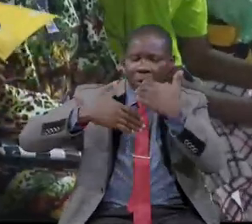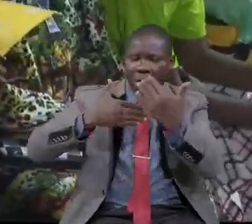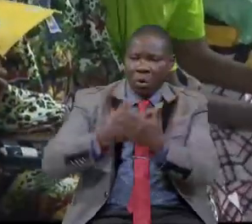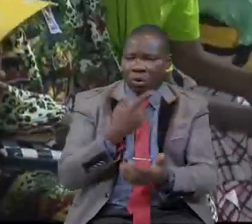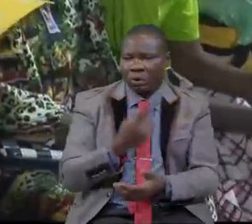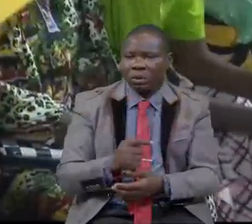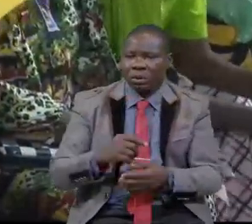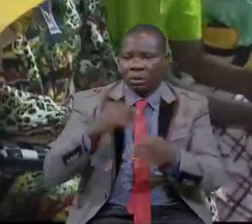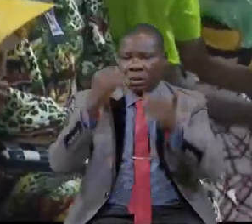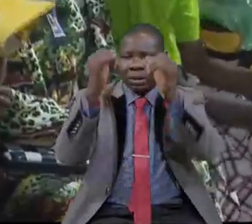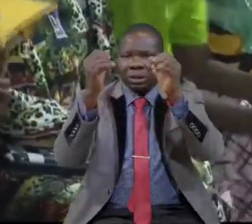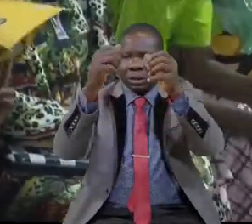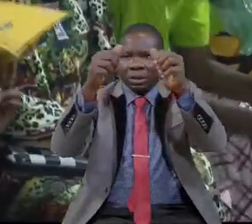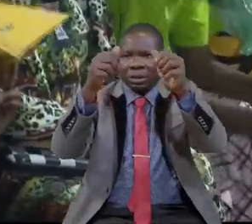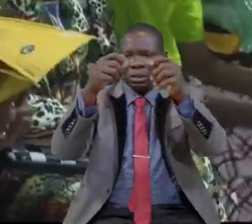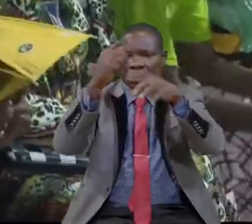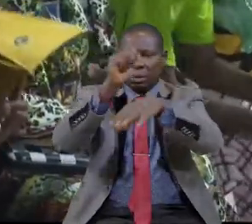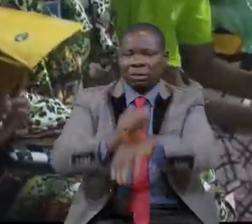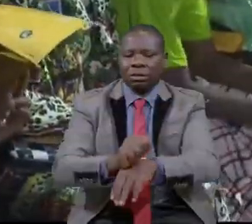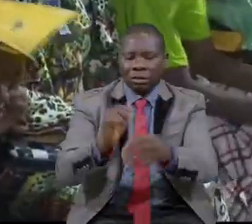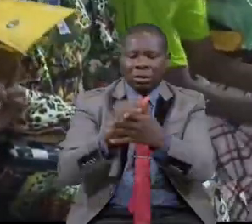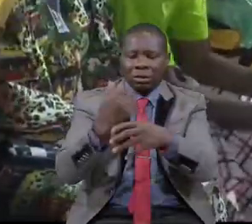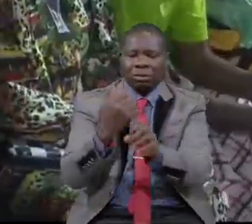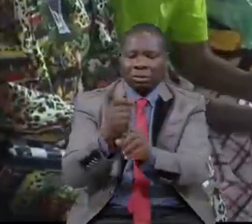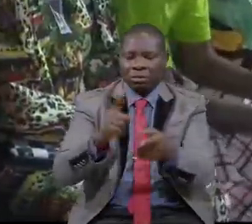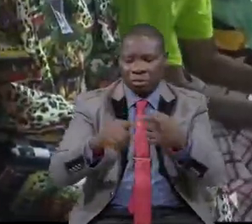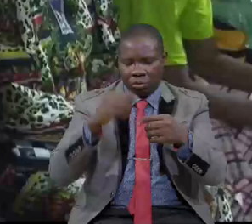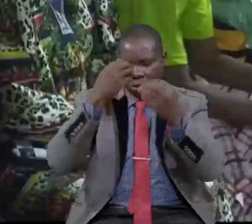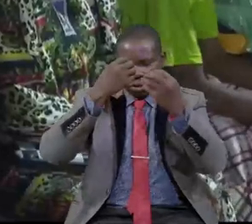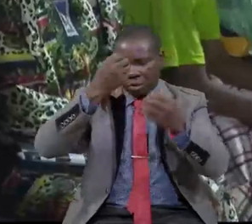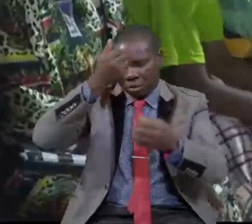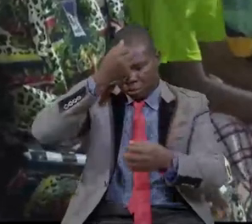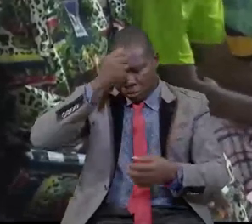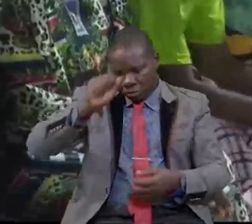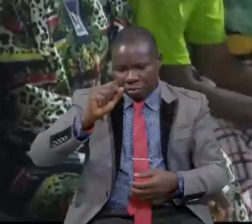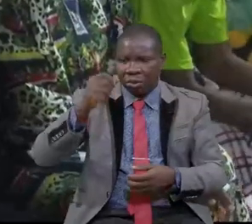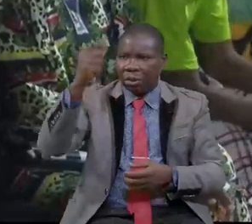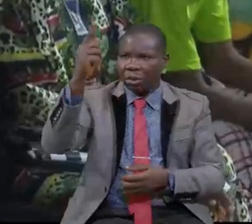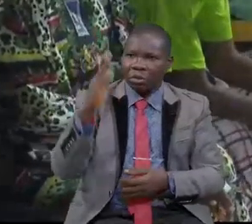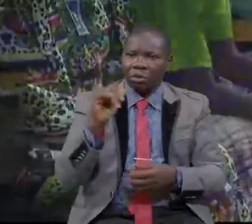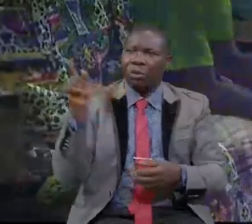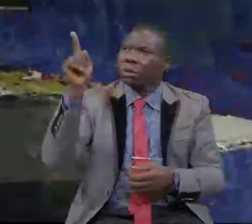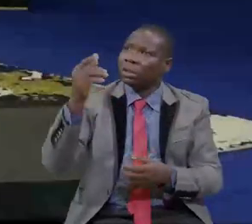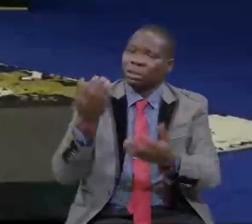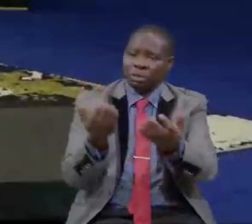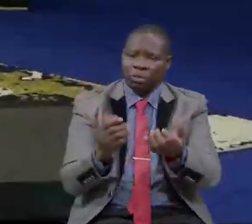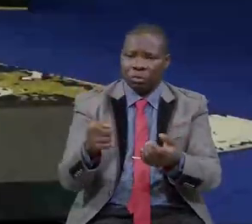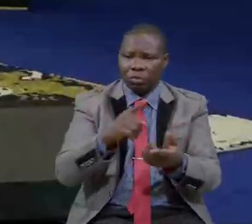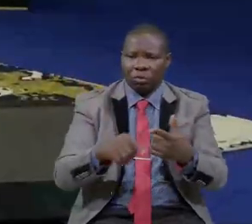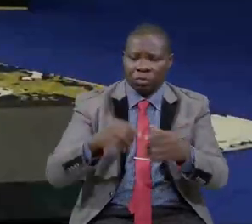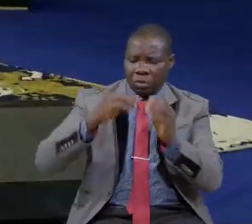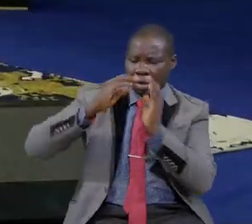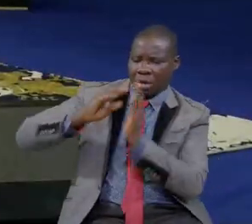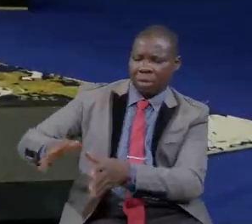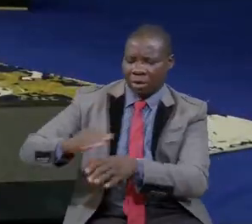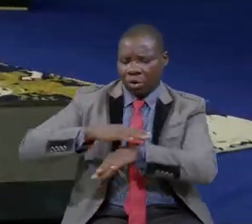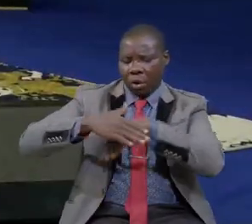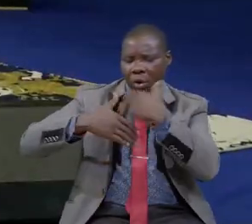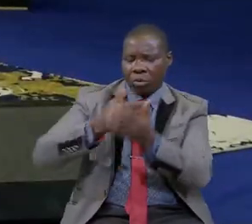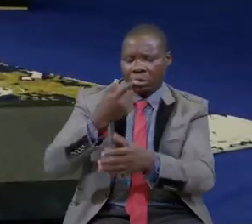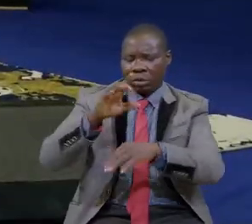make you disobey God. He wants you to abandon all the culture that makes